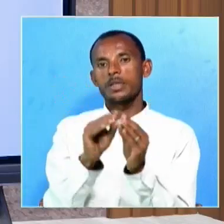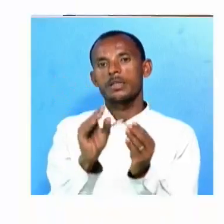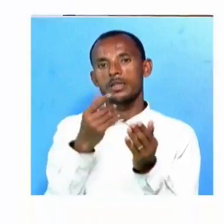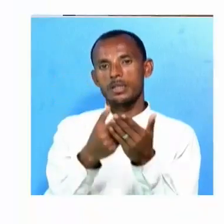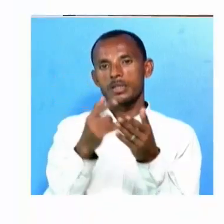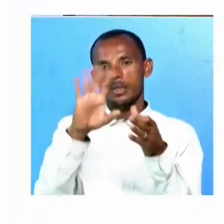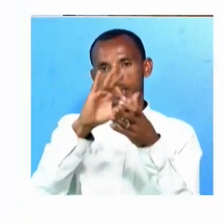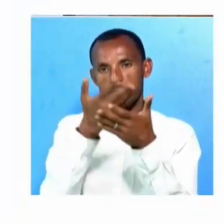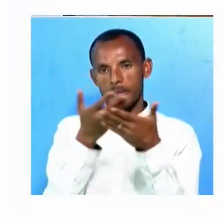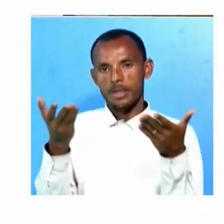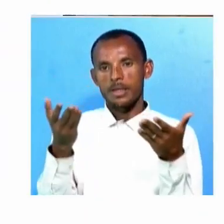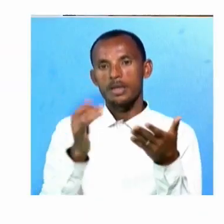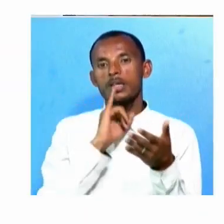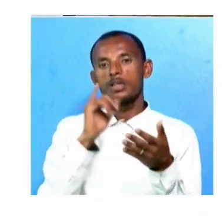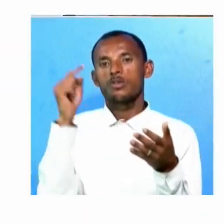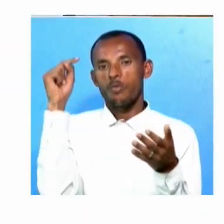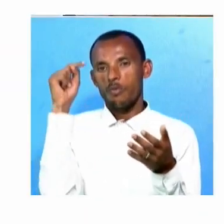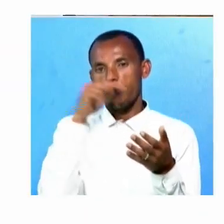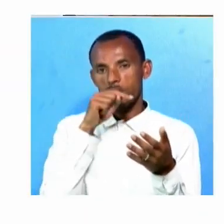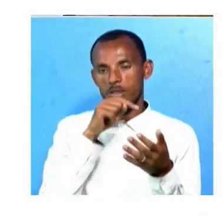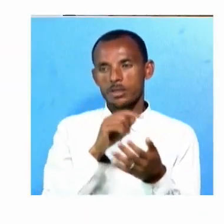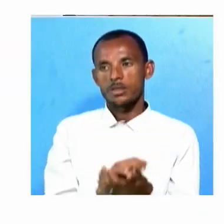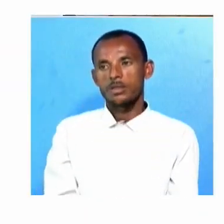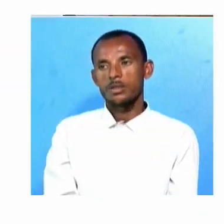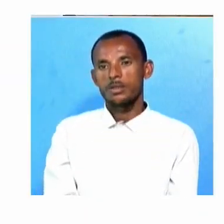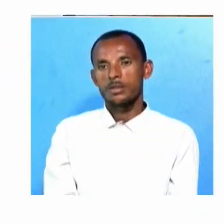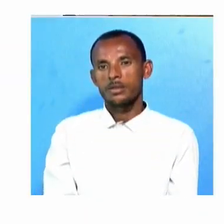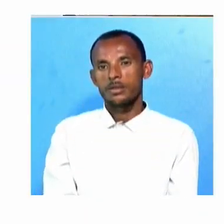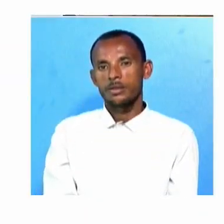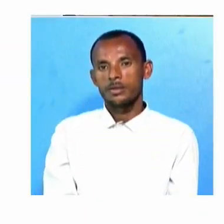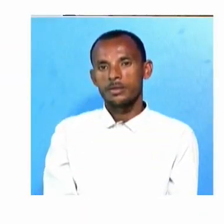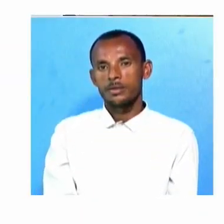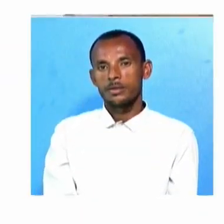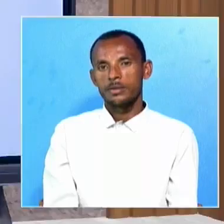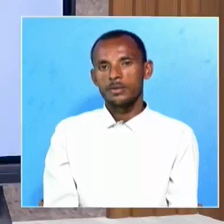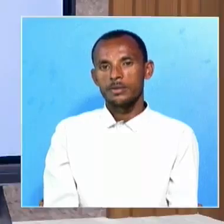statement it's false. This statement is false.